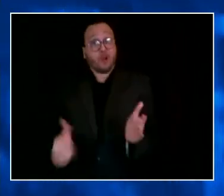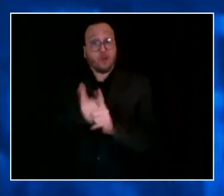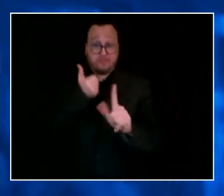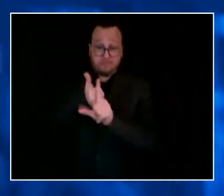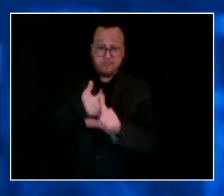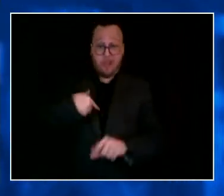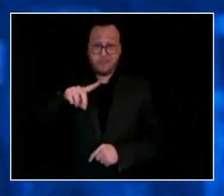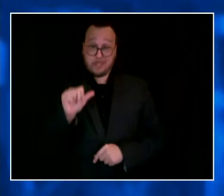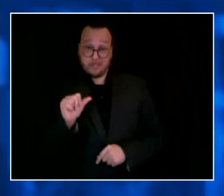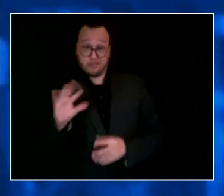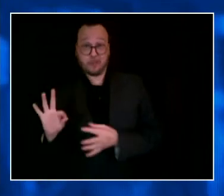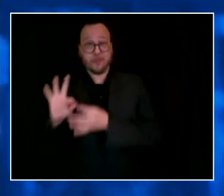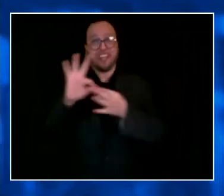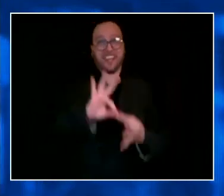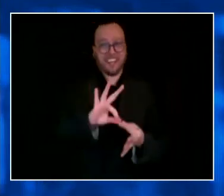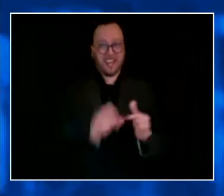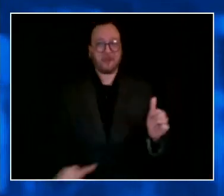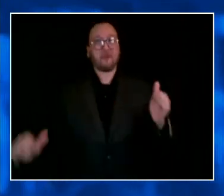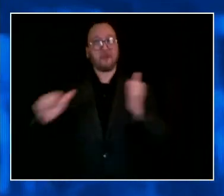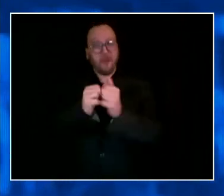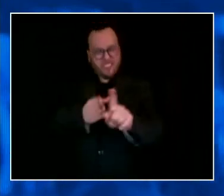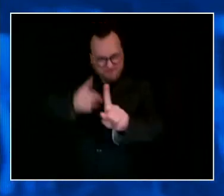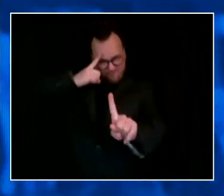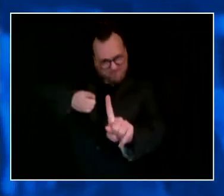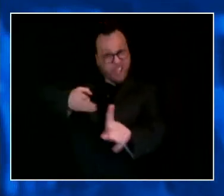connect with a career.